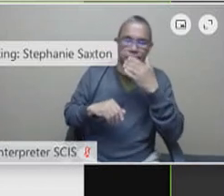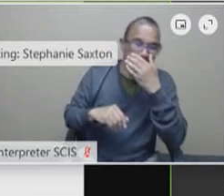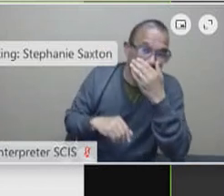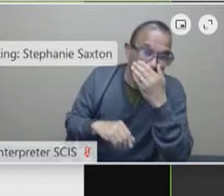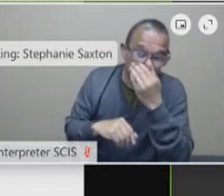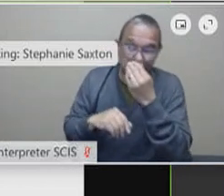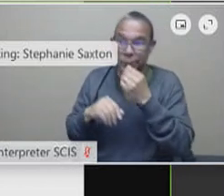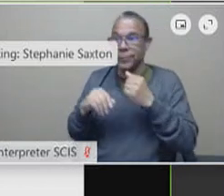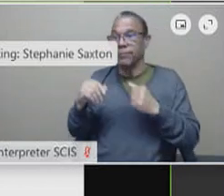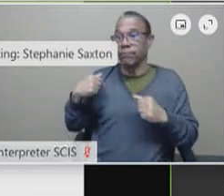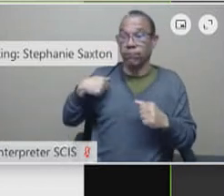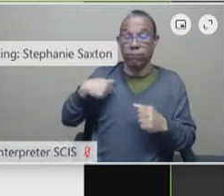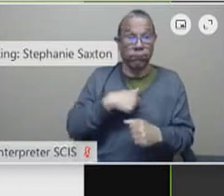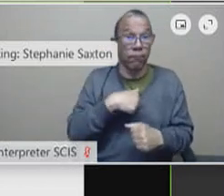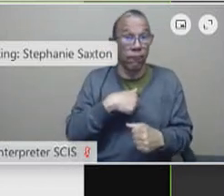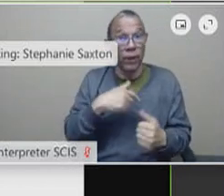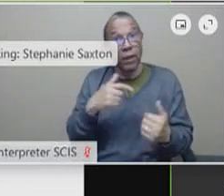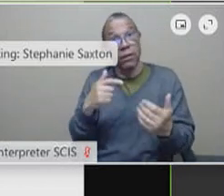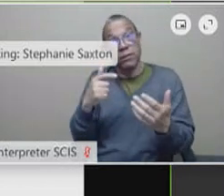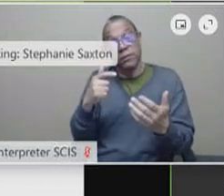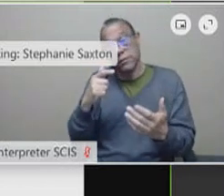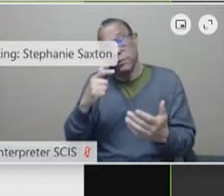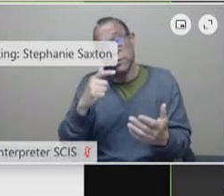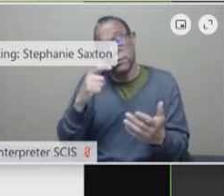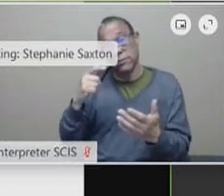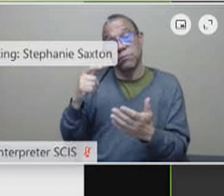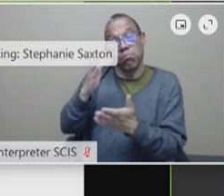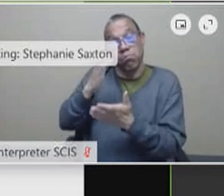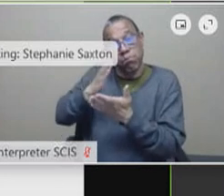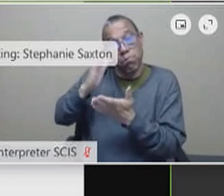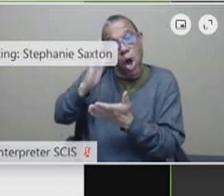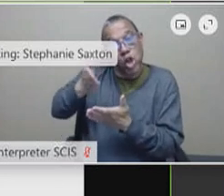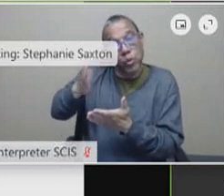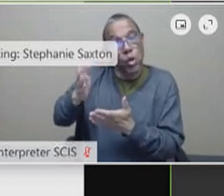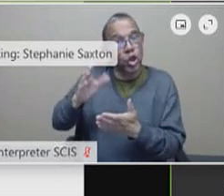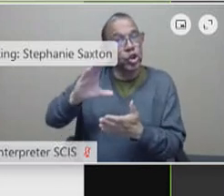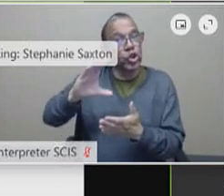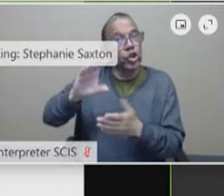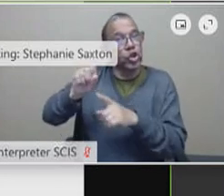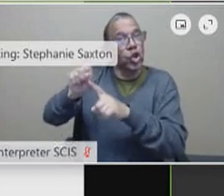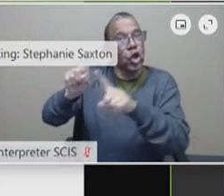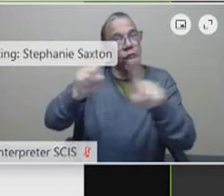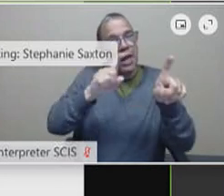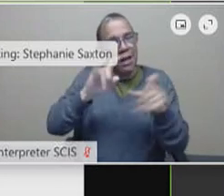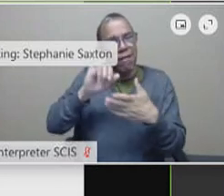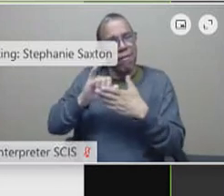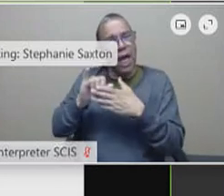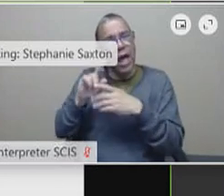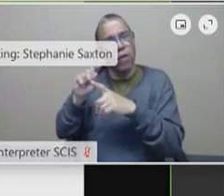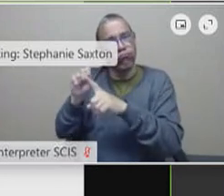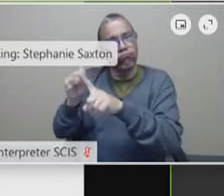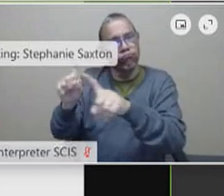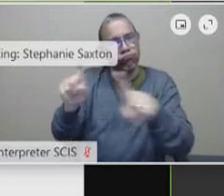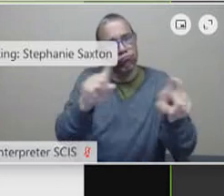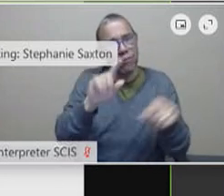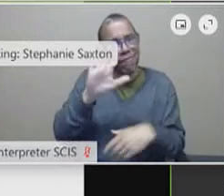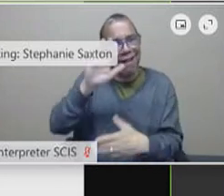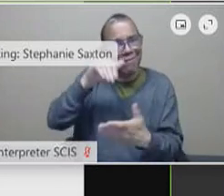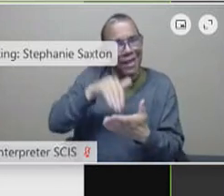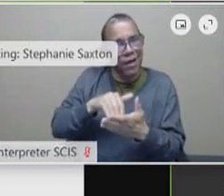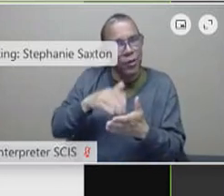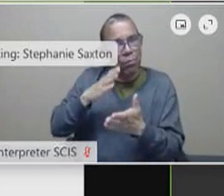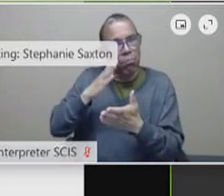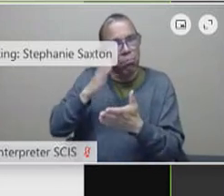moment, but the Blueprint for Baltimore survey, which had a sample size of 5,000 Baltimoreans, showed that the majority of